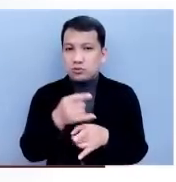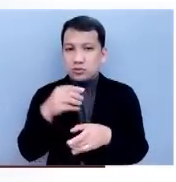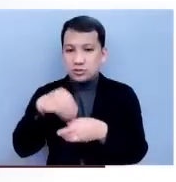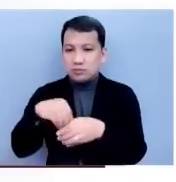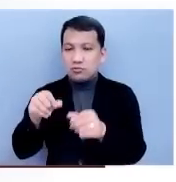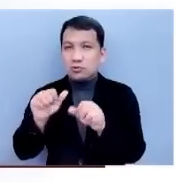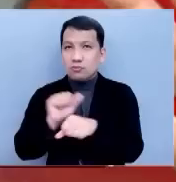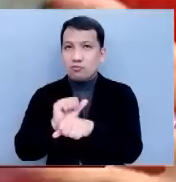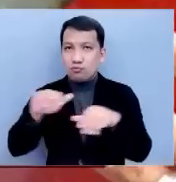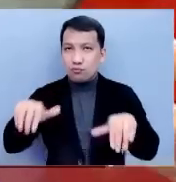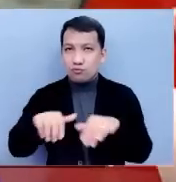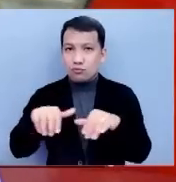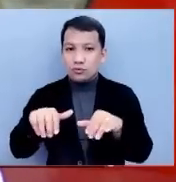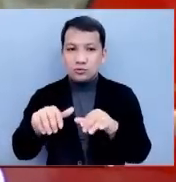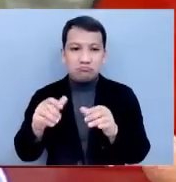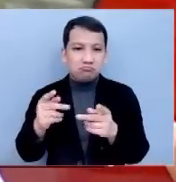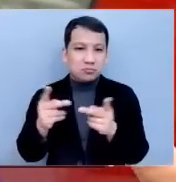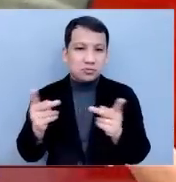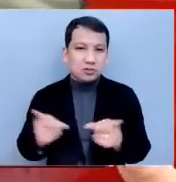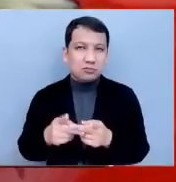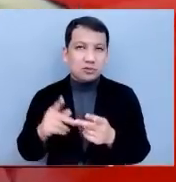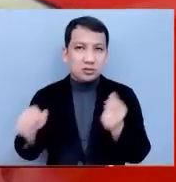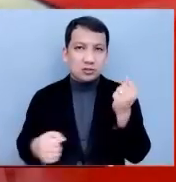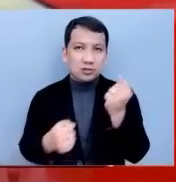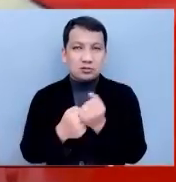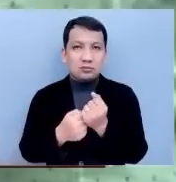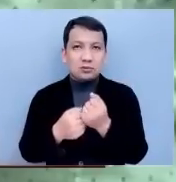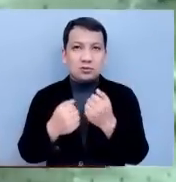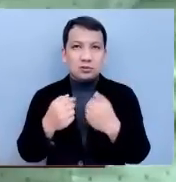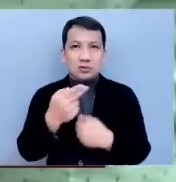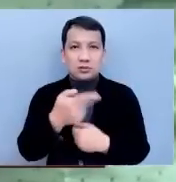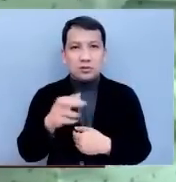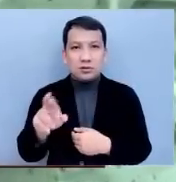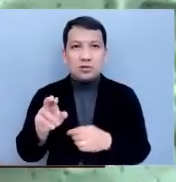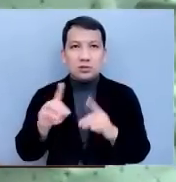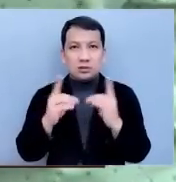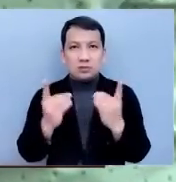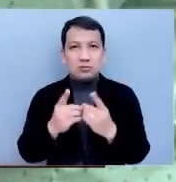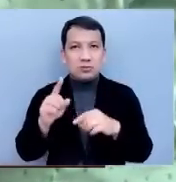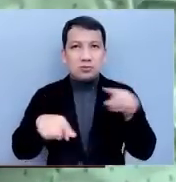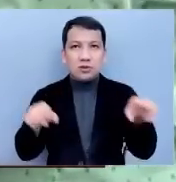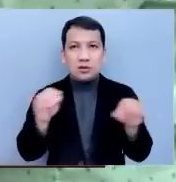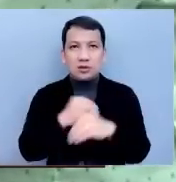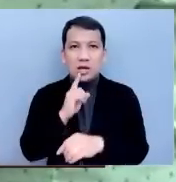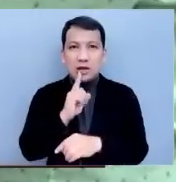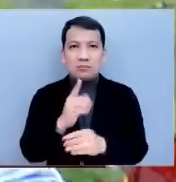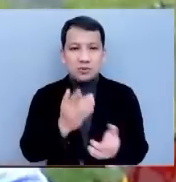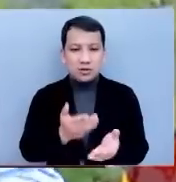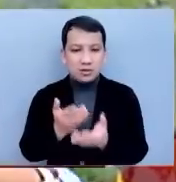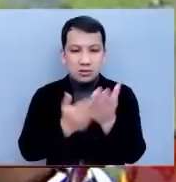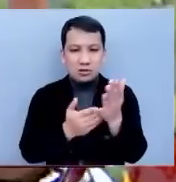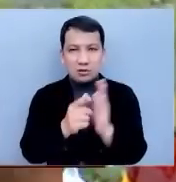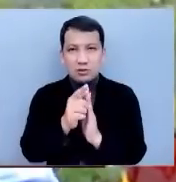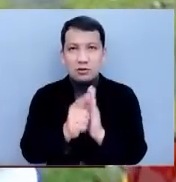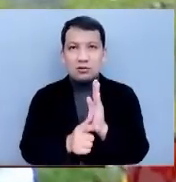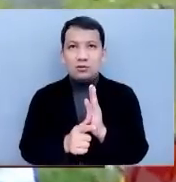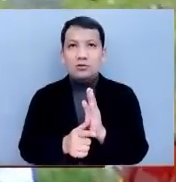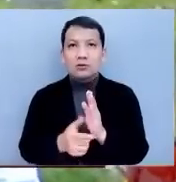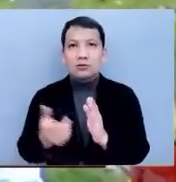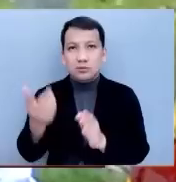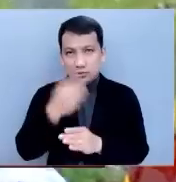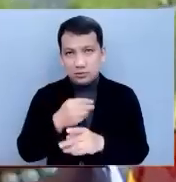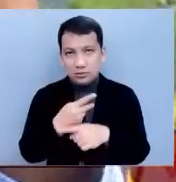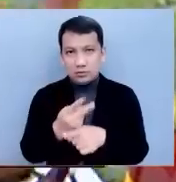the workplace, suportado naman ng Human Resources Department ng ilang opisina ang panukala. Mas magiging productive